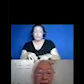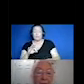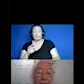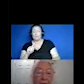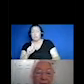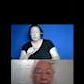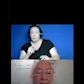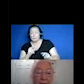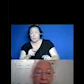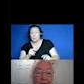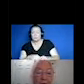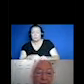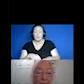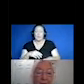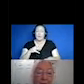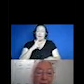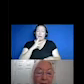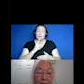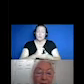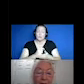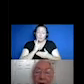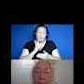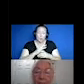monitoring, hydrotherapy for comfort,